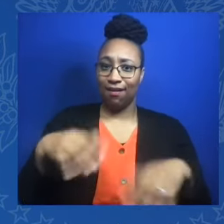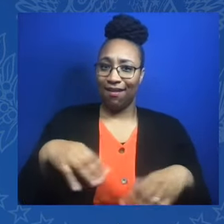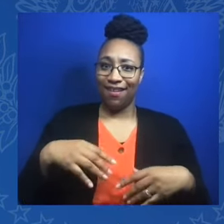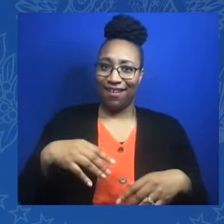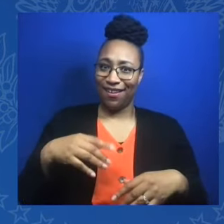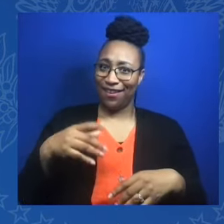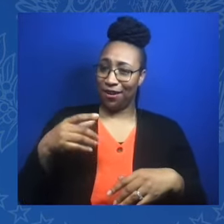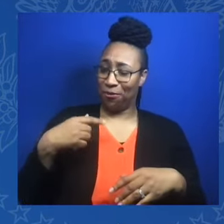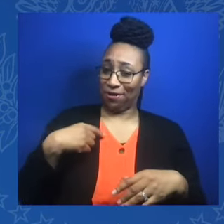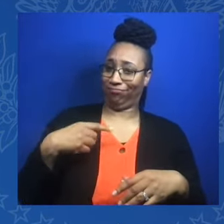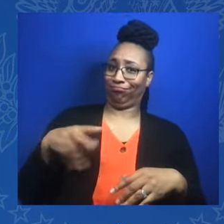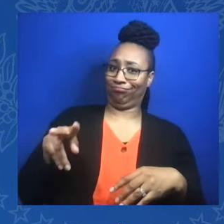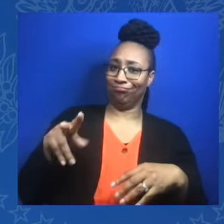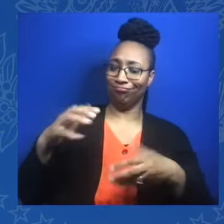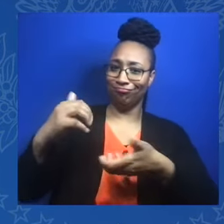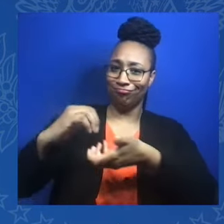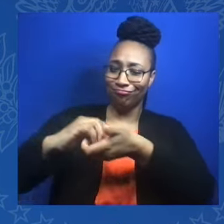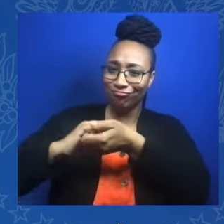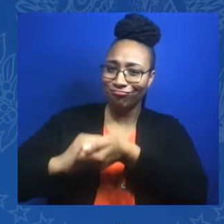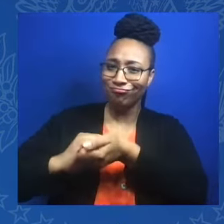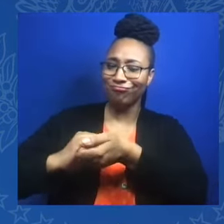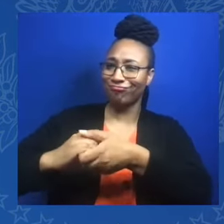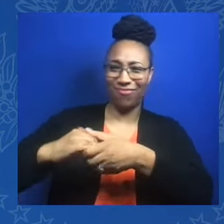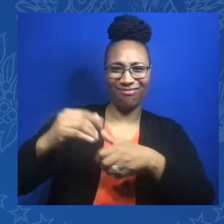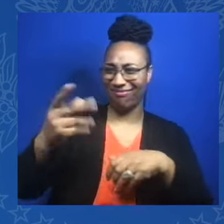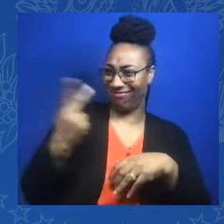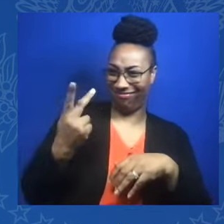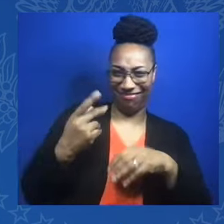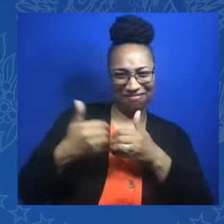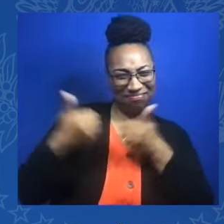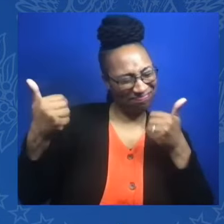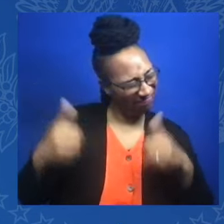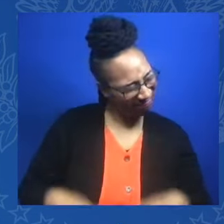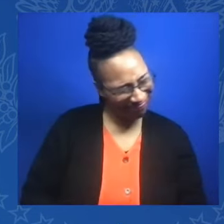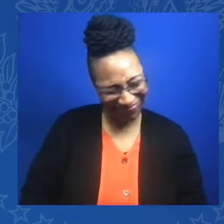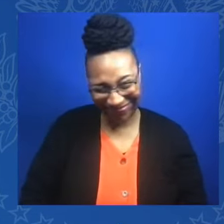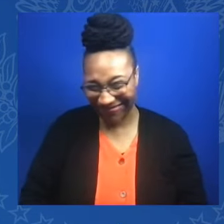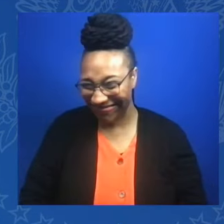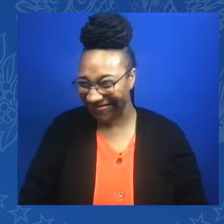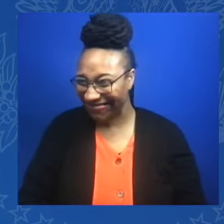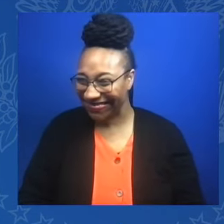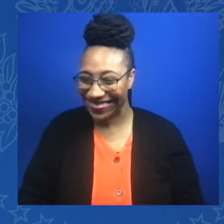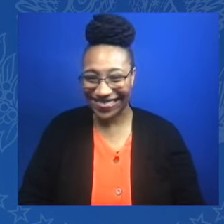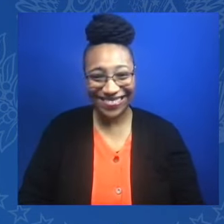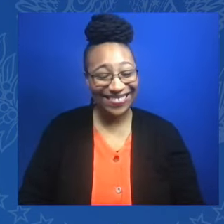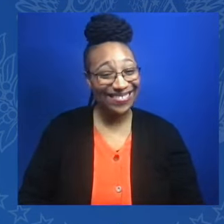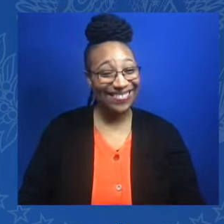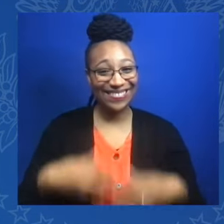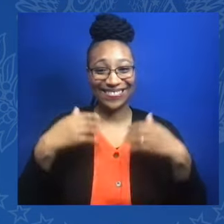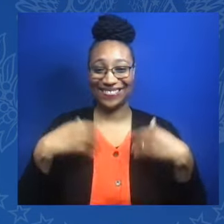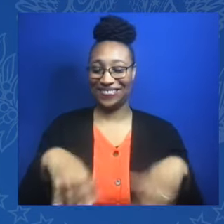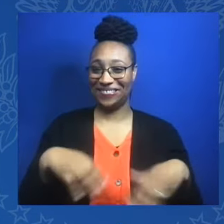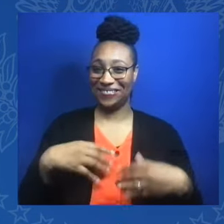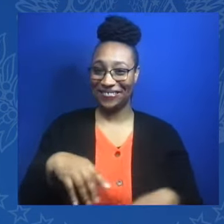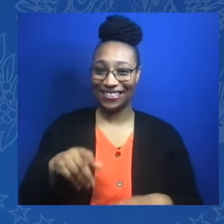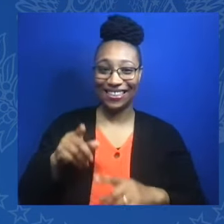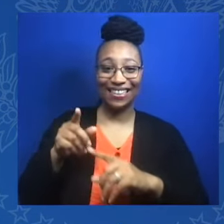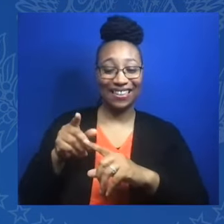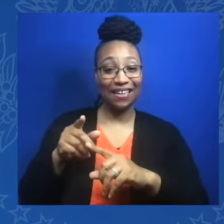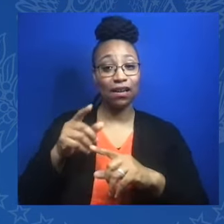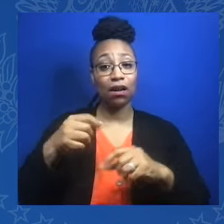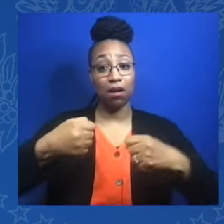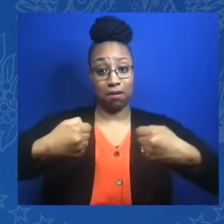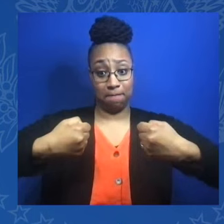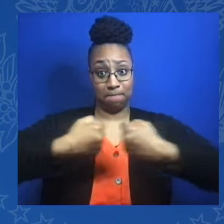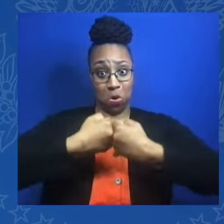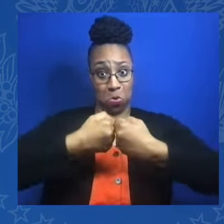just the place where we meet each other. It's the place where we will meet the moment. It's a place where we